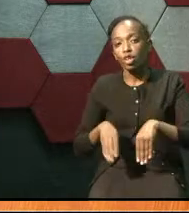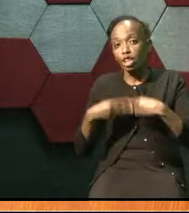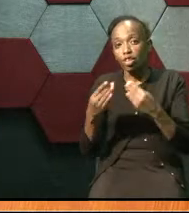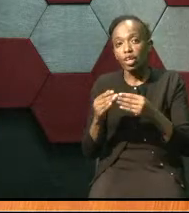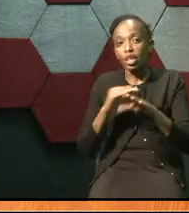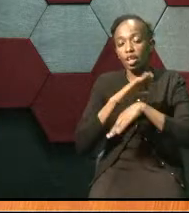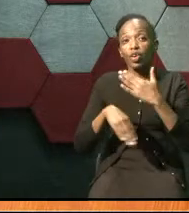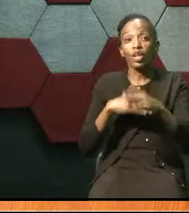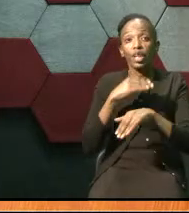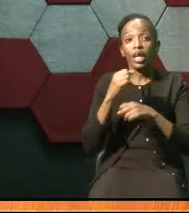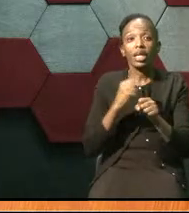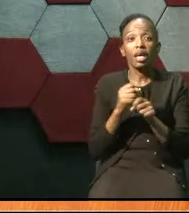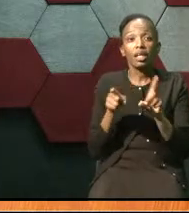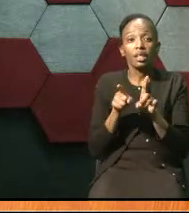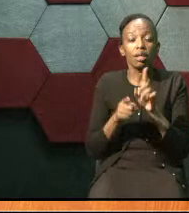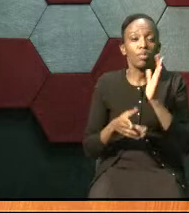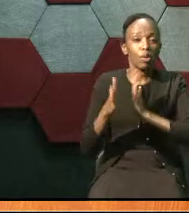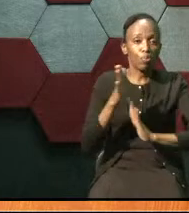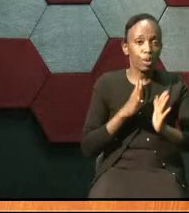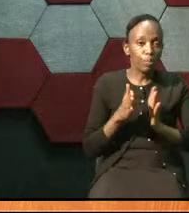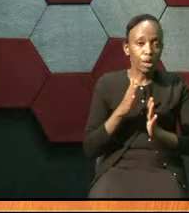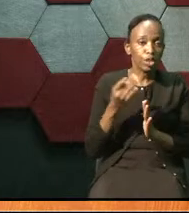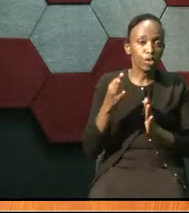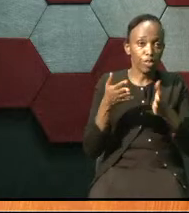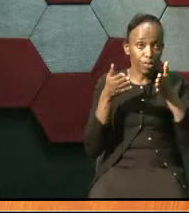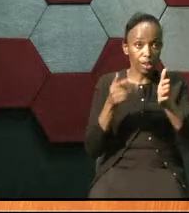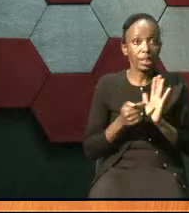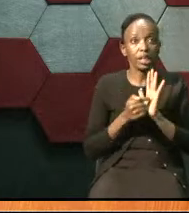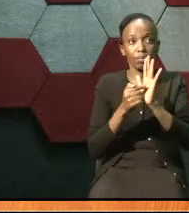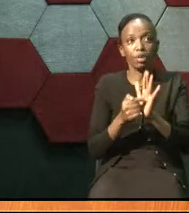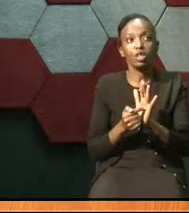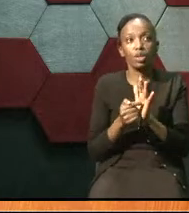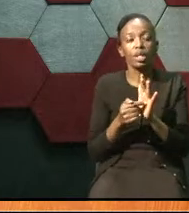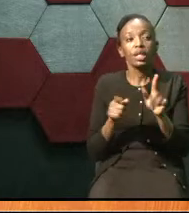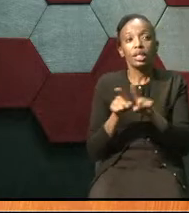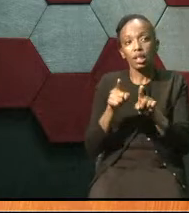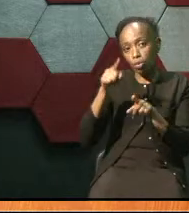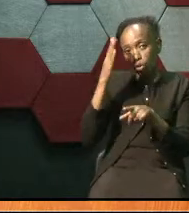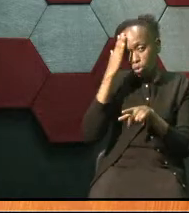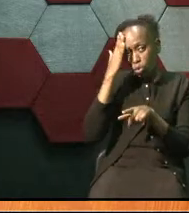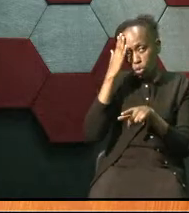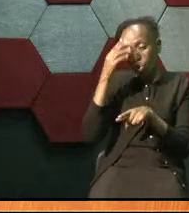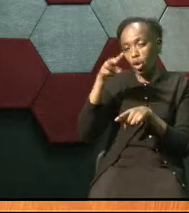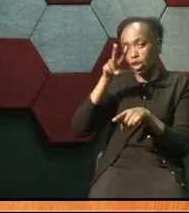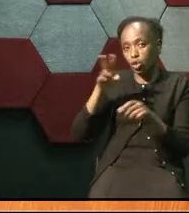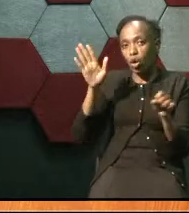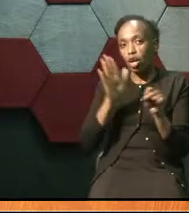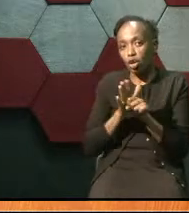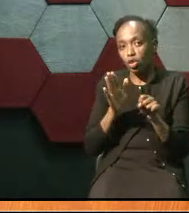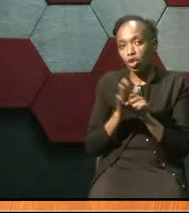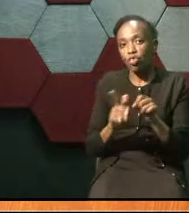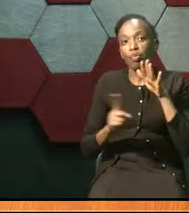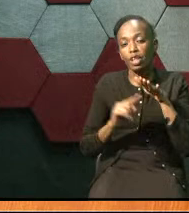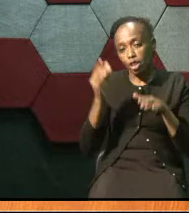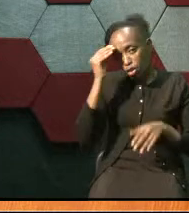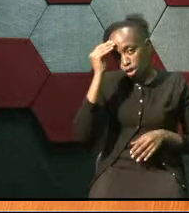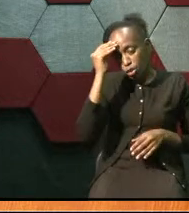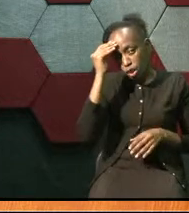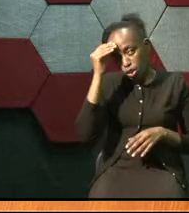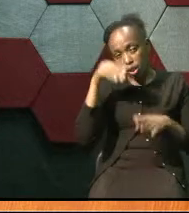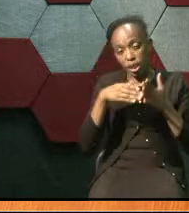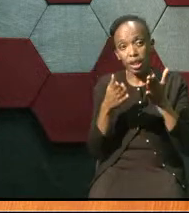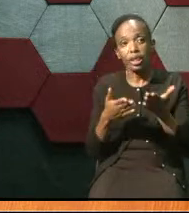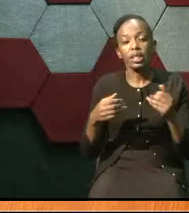throughout the year and in the preparation of this exhibition. And we saw a lot of the Ministry of Education in